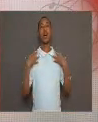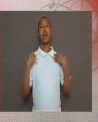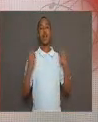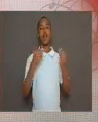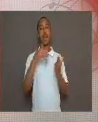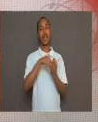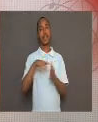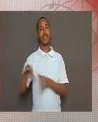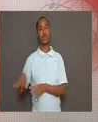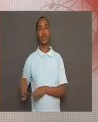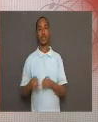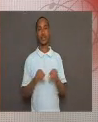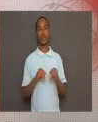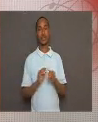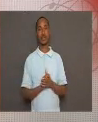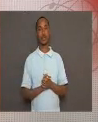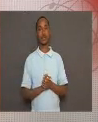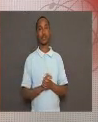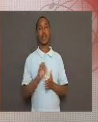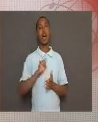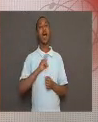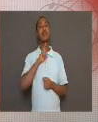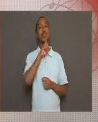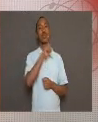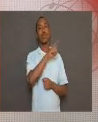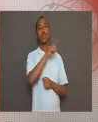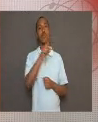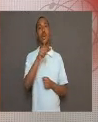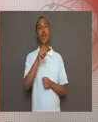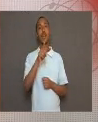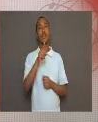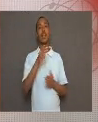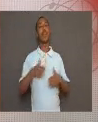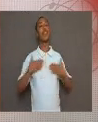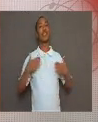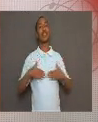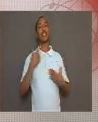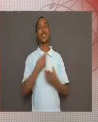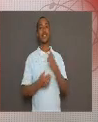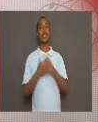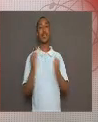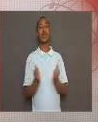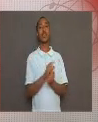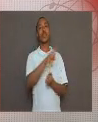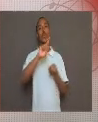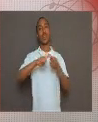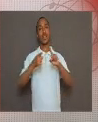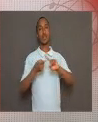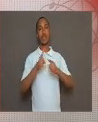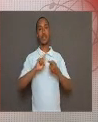Hello again, students. I am sure that you had an interesting discussion with your